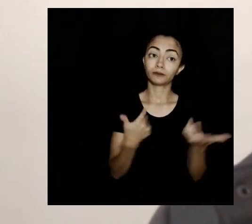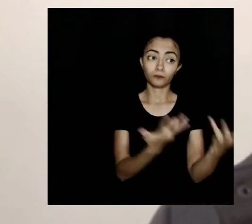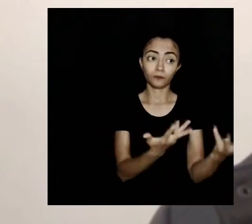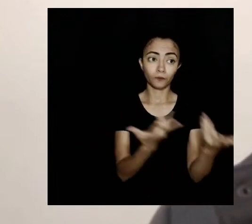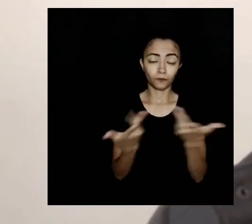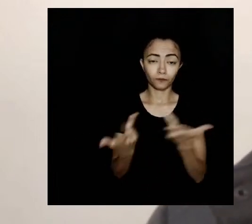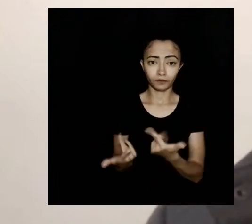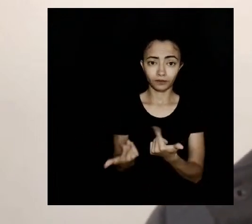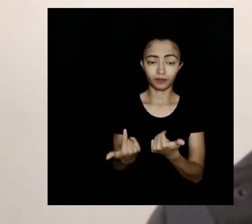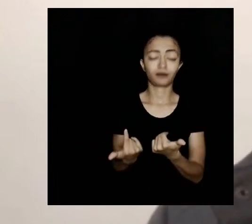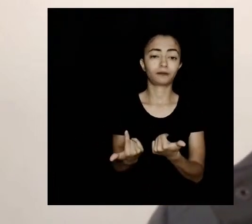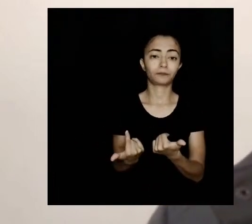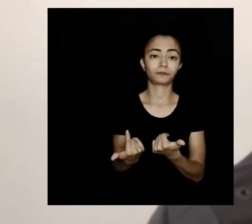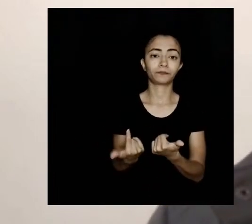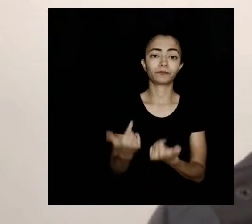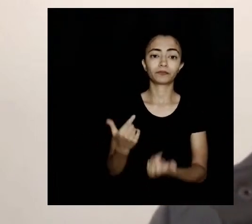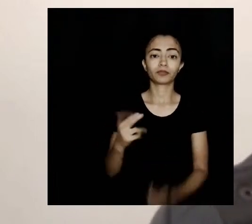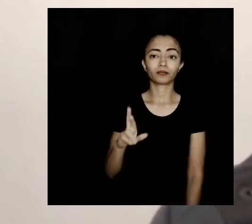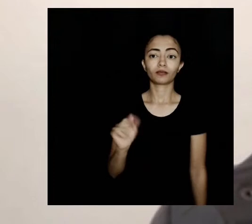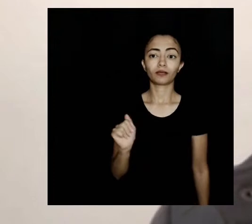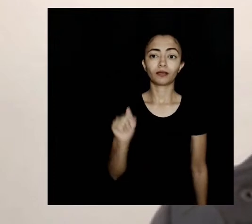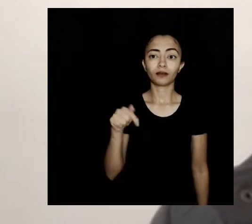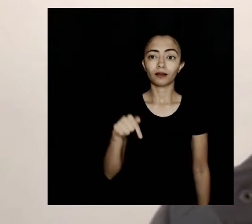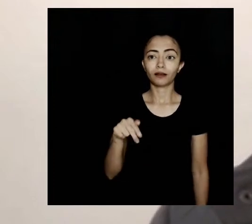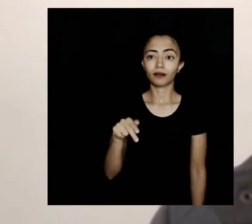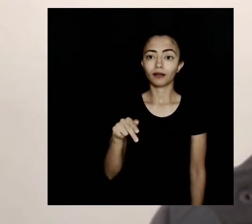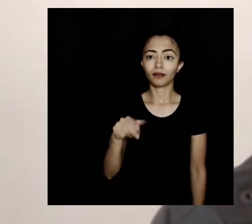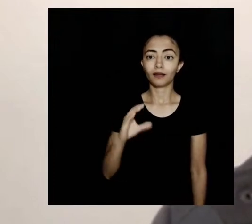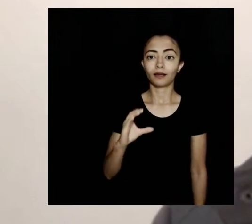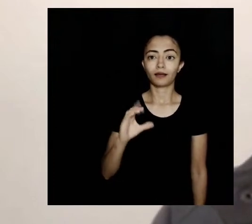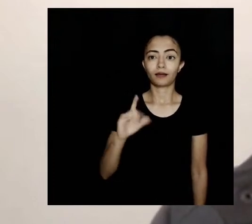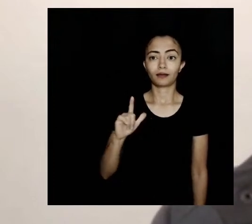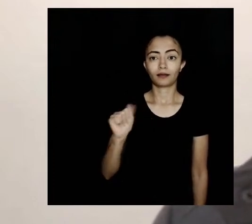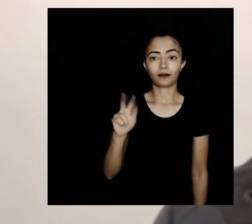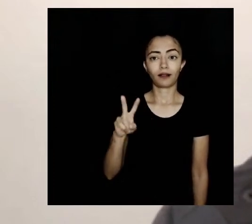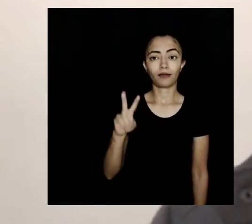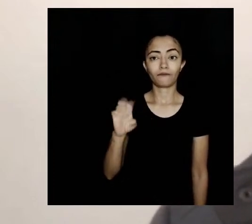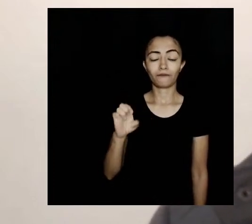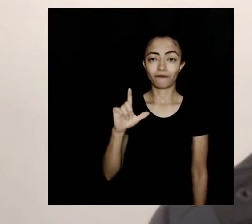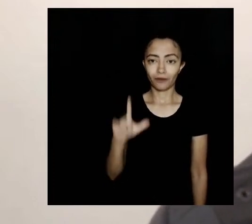advertising. Now, I'd like to invite